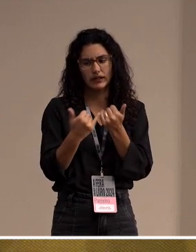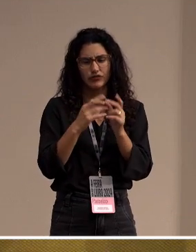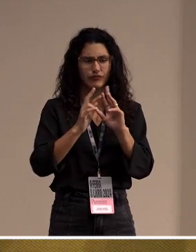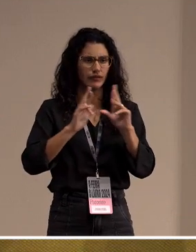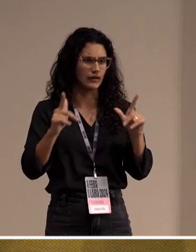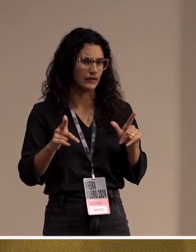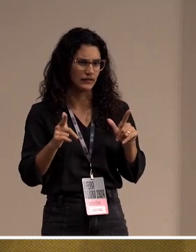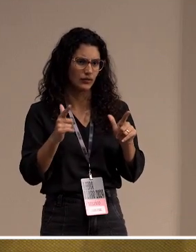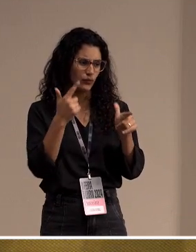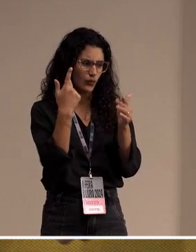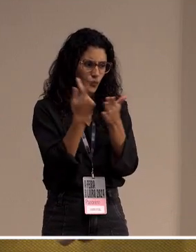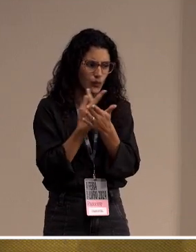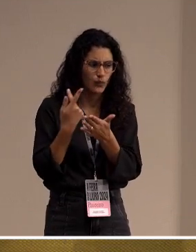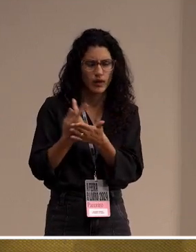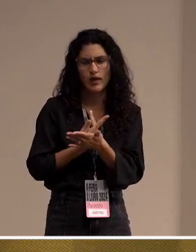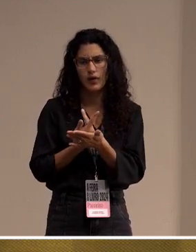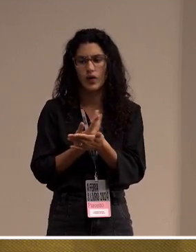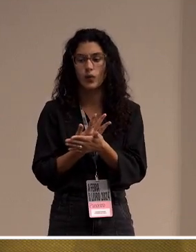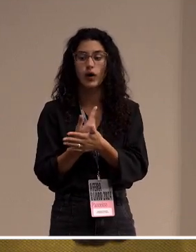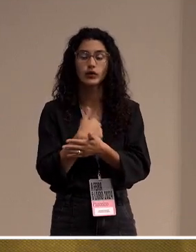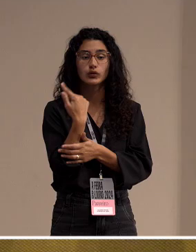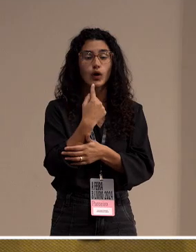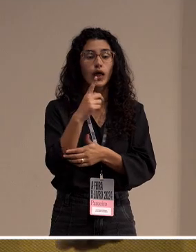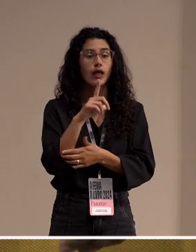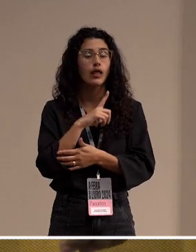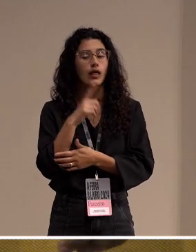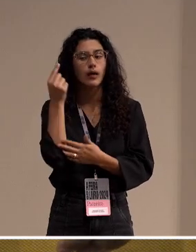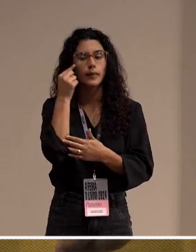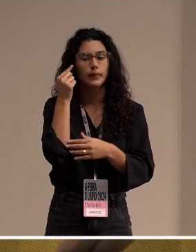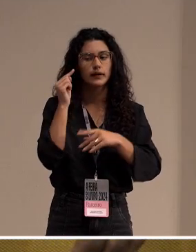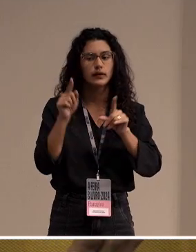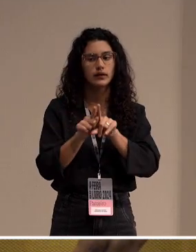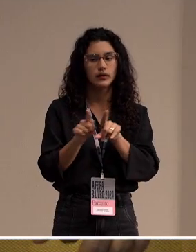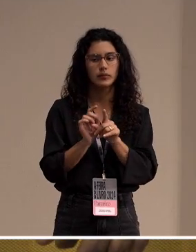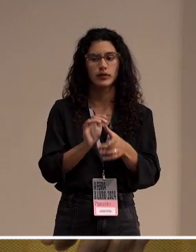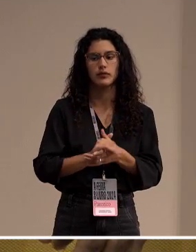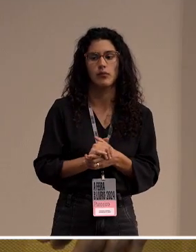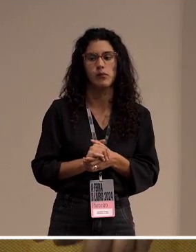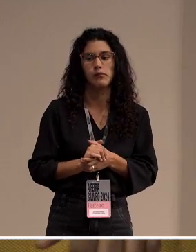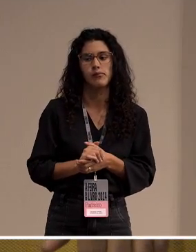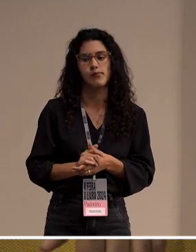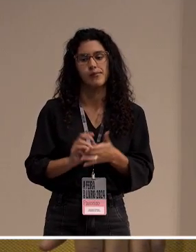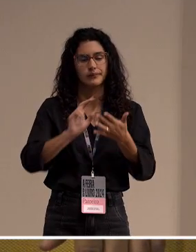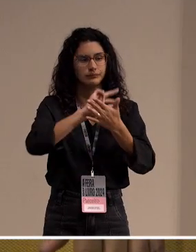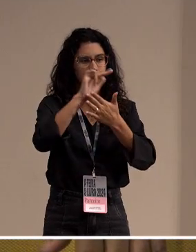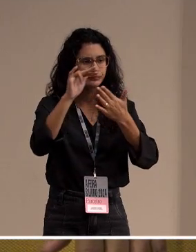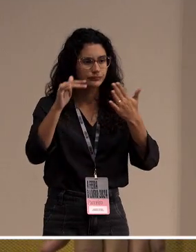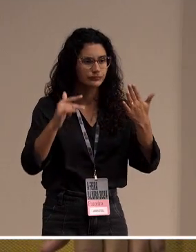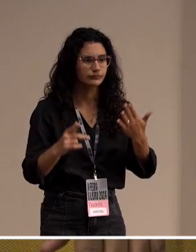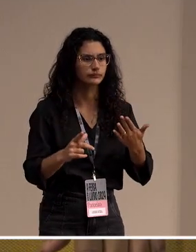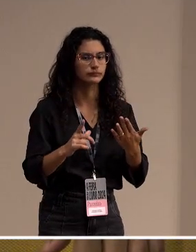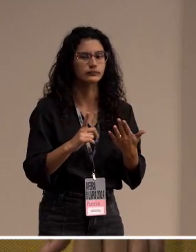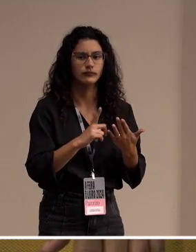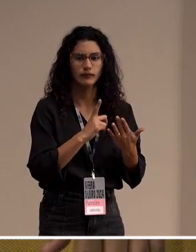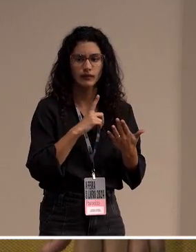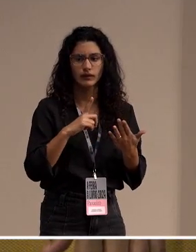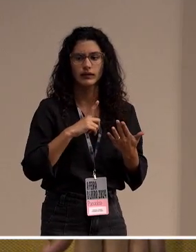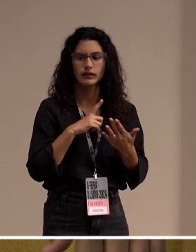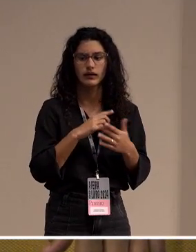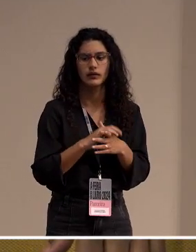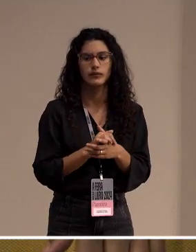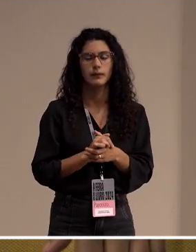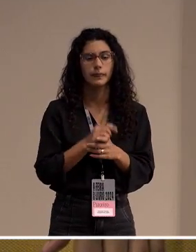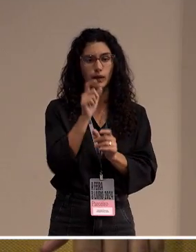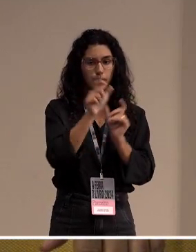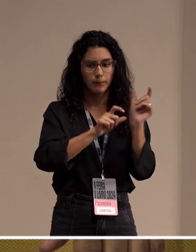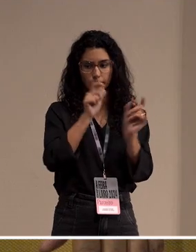When we think of the thousands of Africans who were enslaved, the Africans who drowned in the Atlantic during the Middle